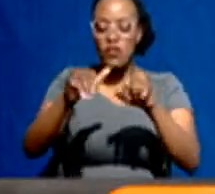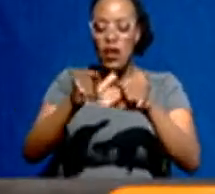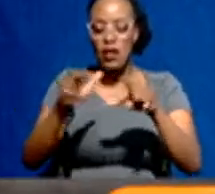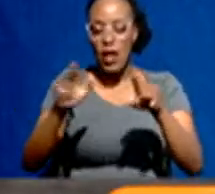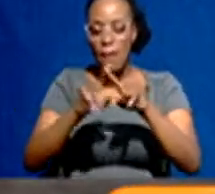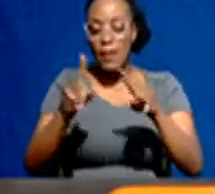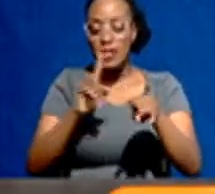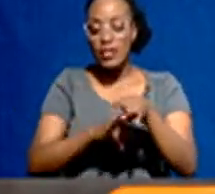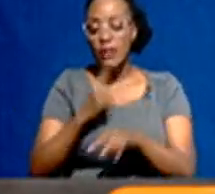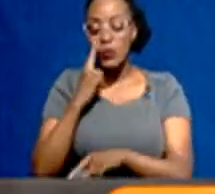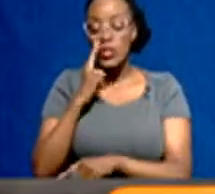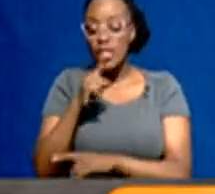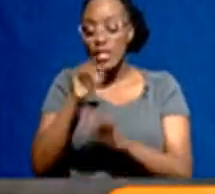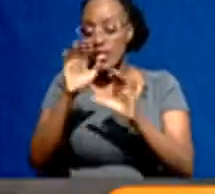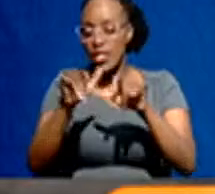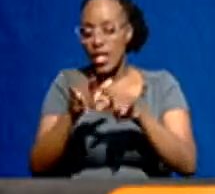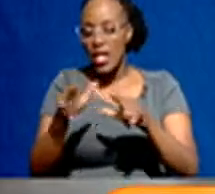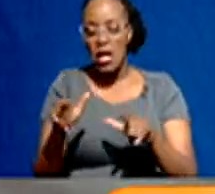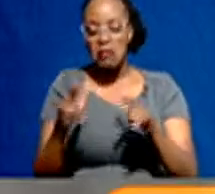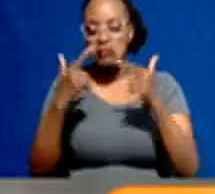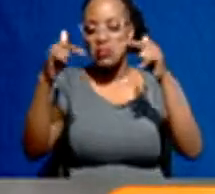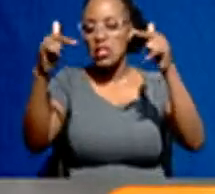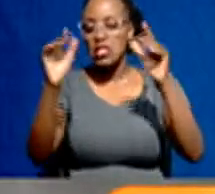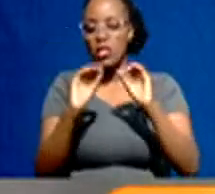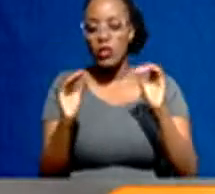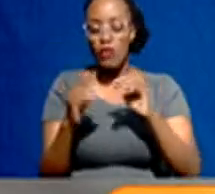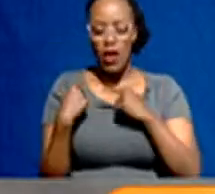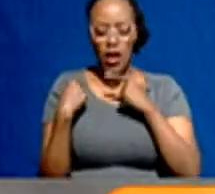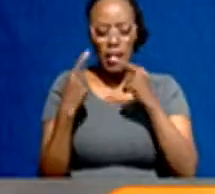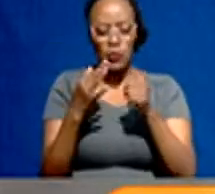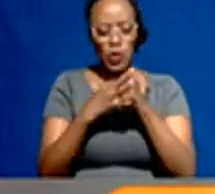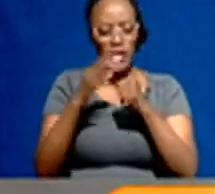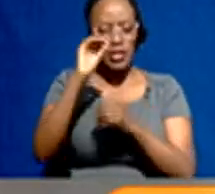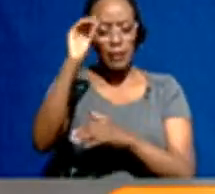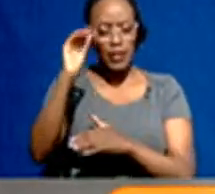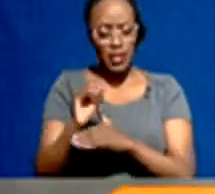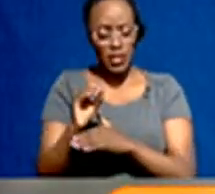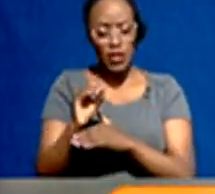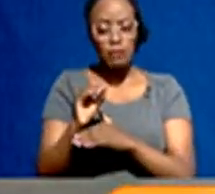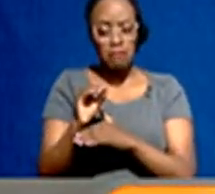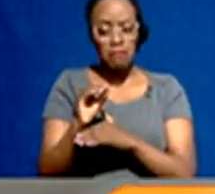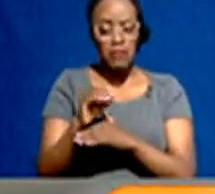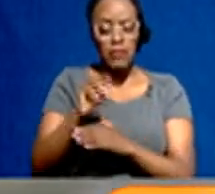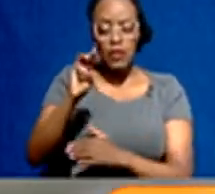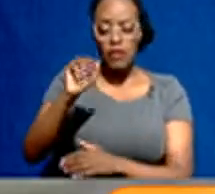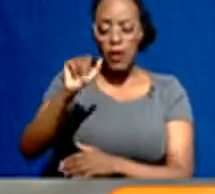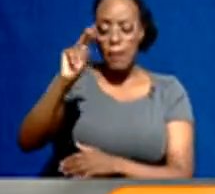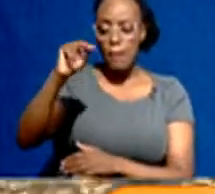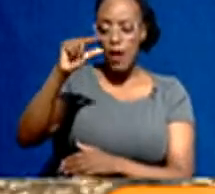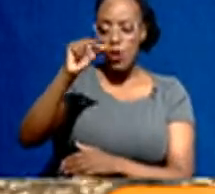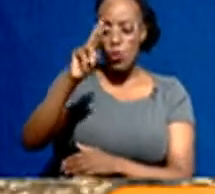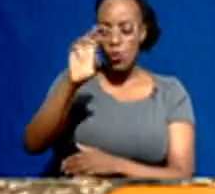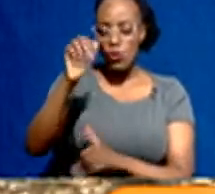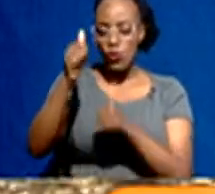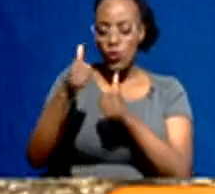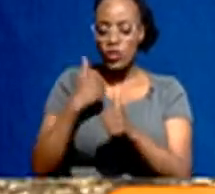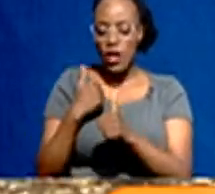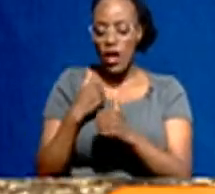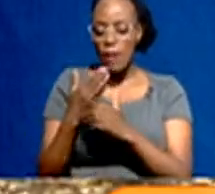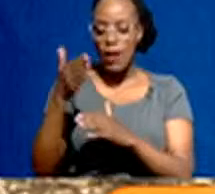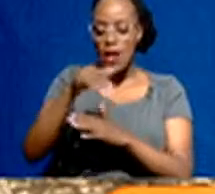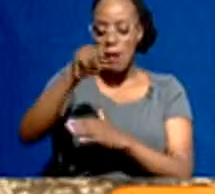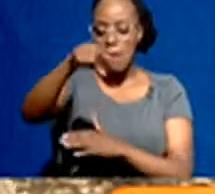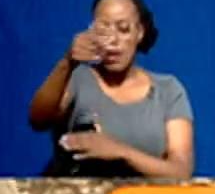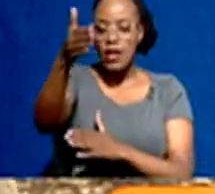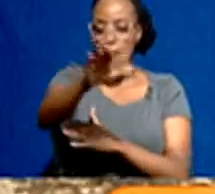lakini ukiangalia hao mashamba haya kufaulu. Up to 80% of mangroves that are restored die. And